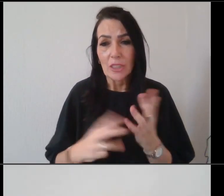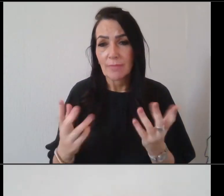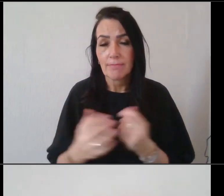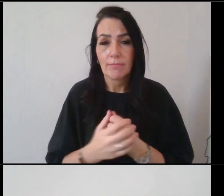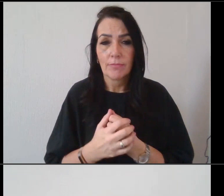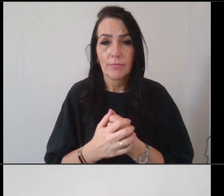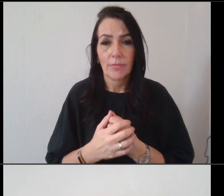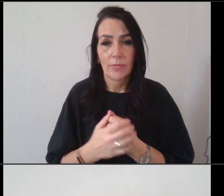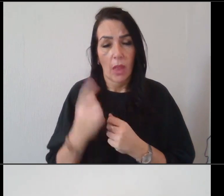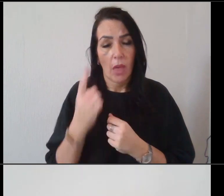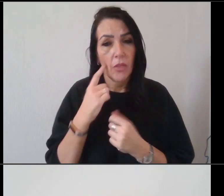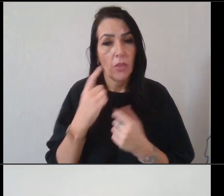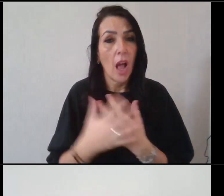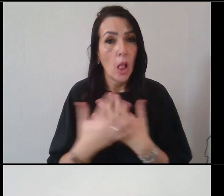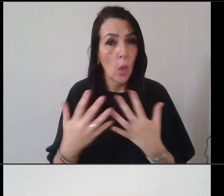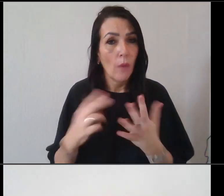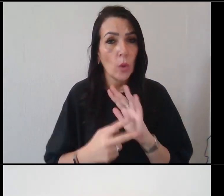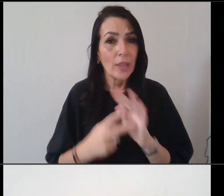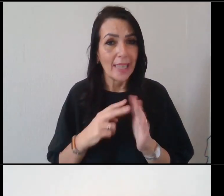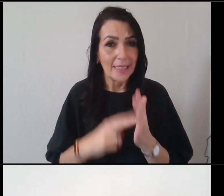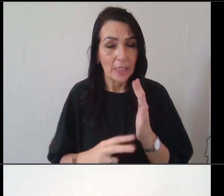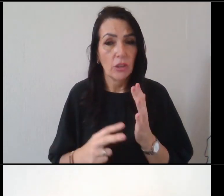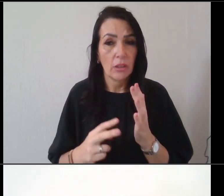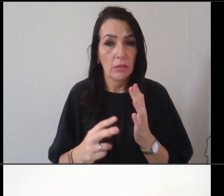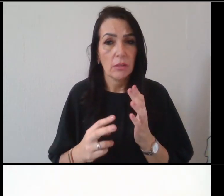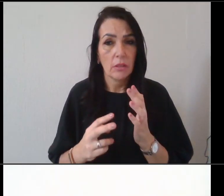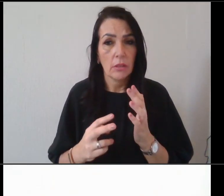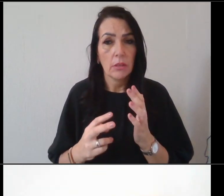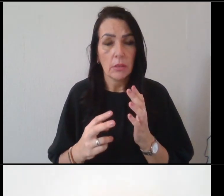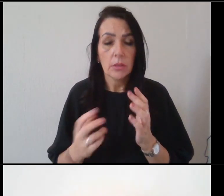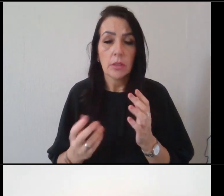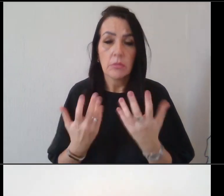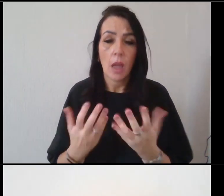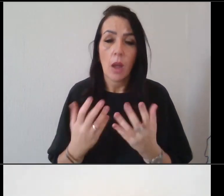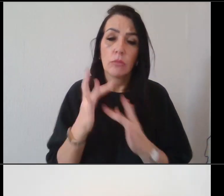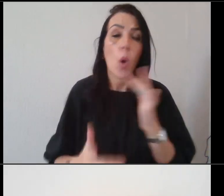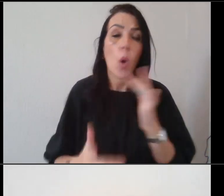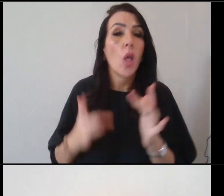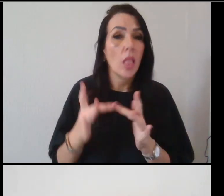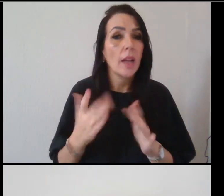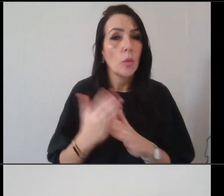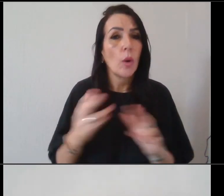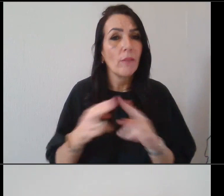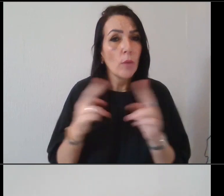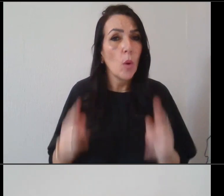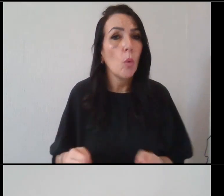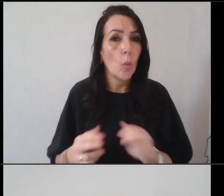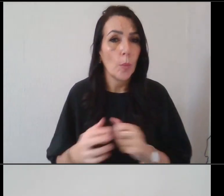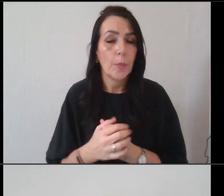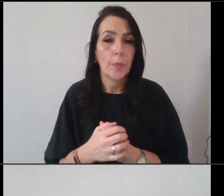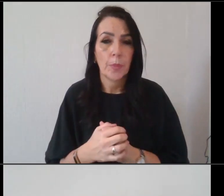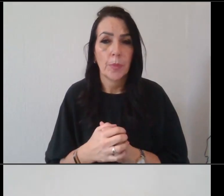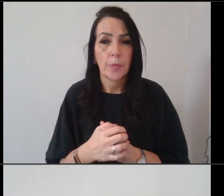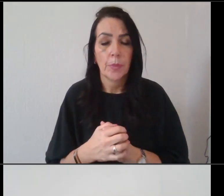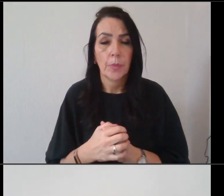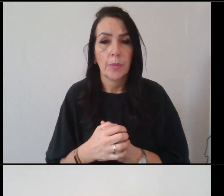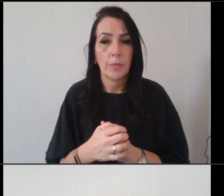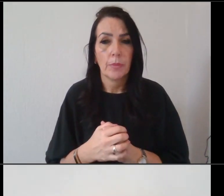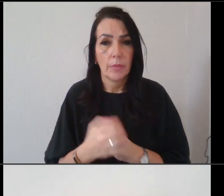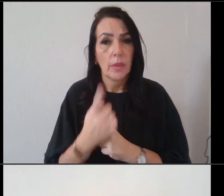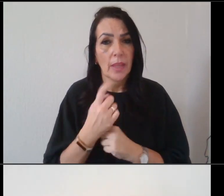think a lot of organizations have moved to online with people working from home, which can be quite useful